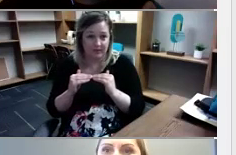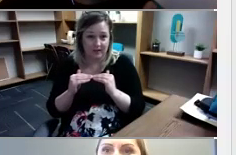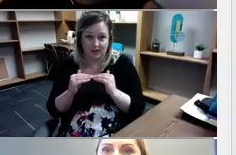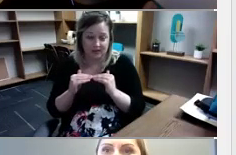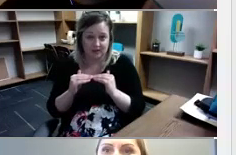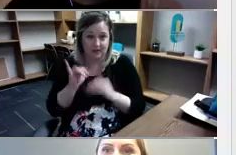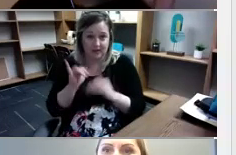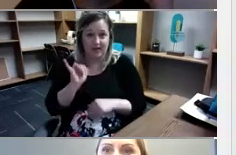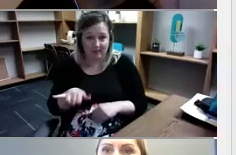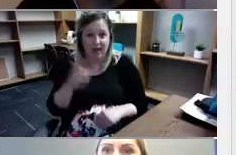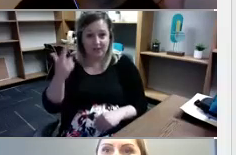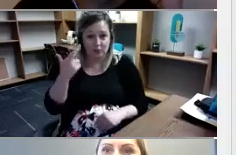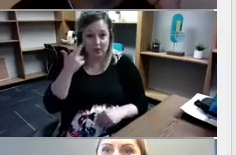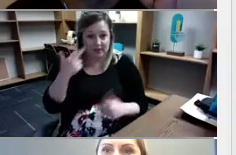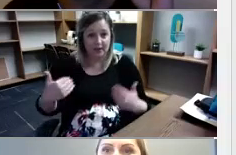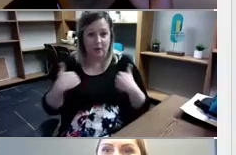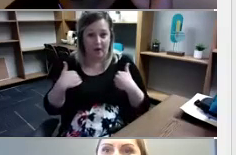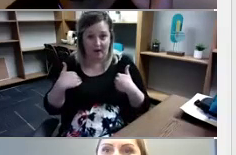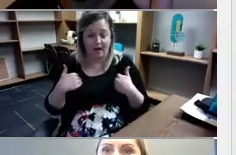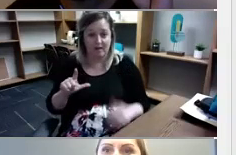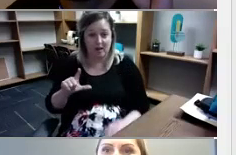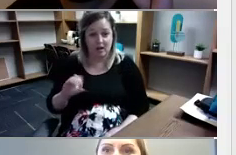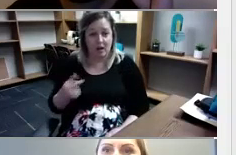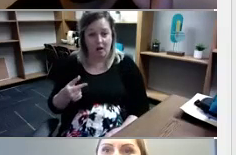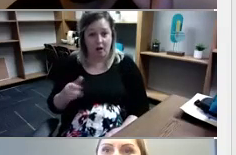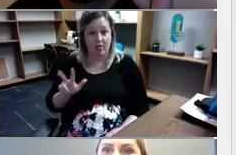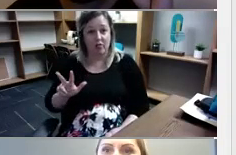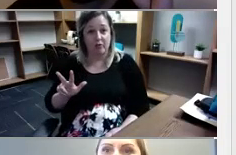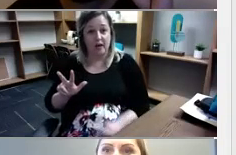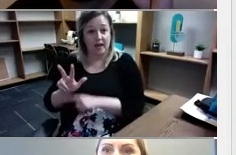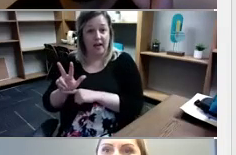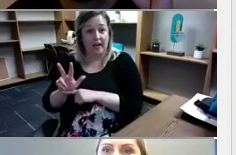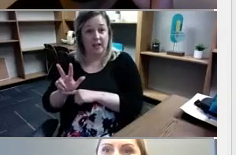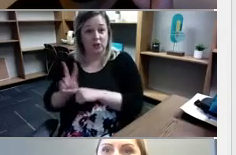that is why we get log base 3 by 2 of n.